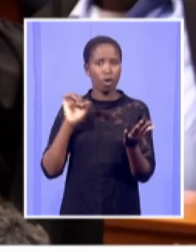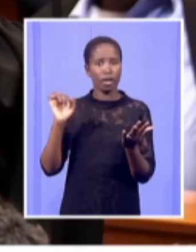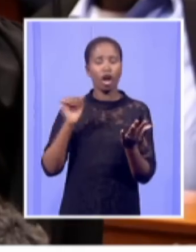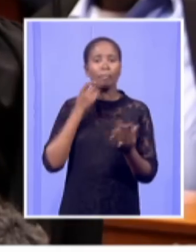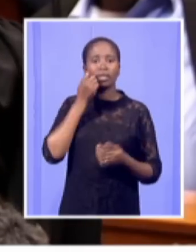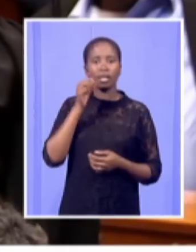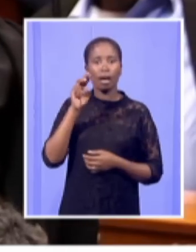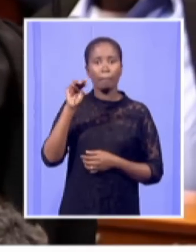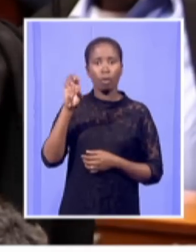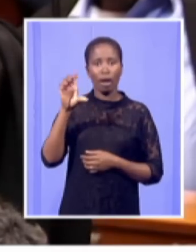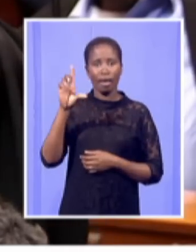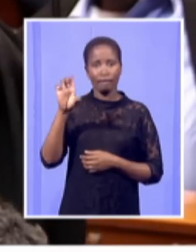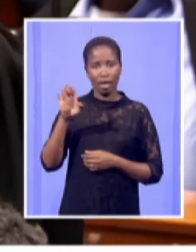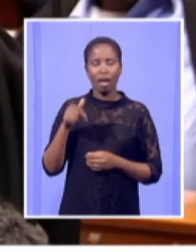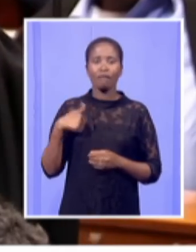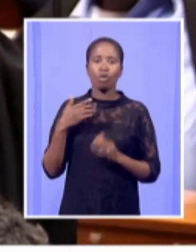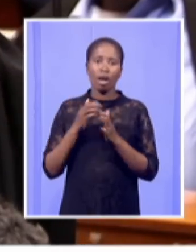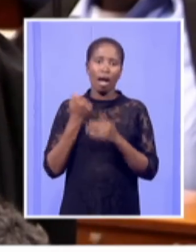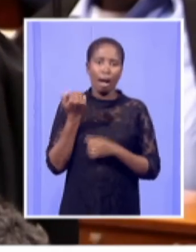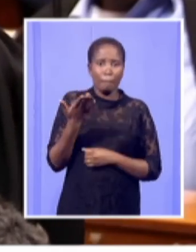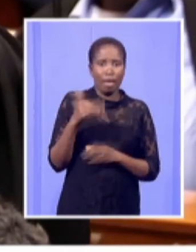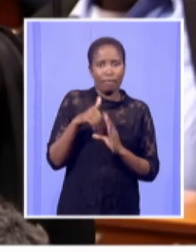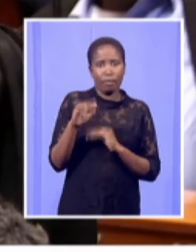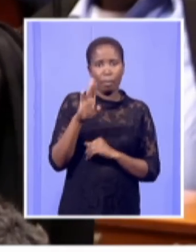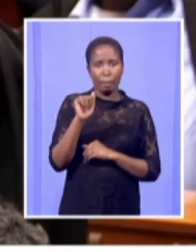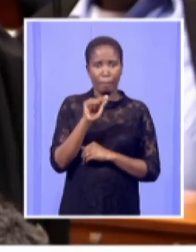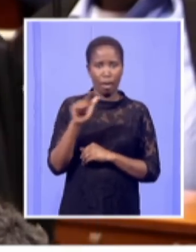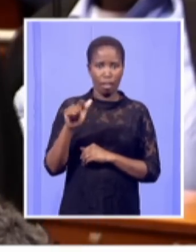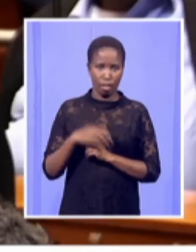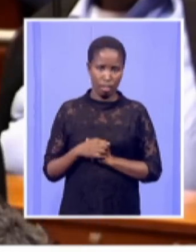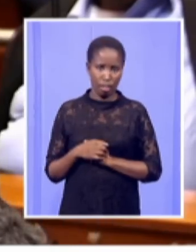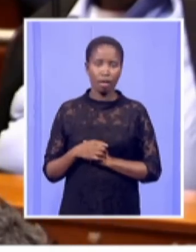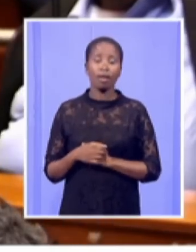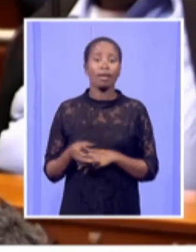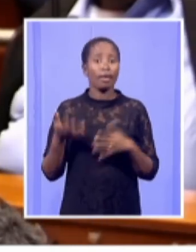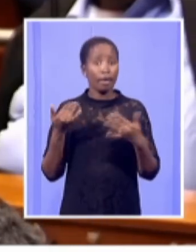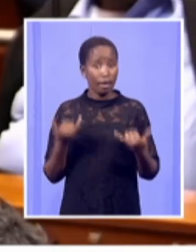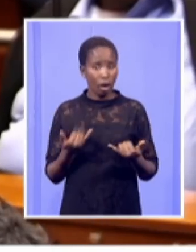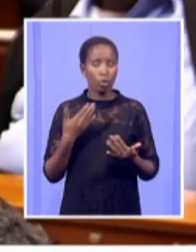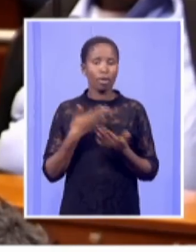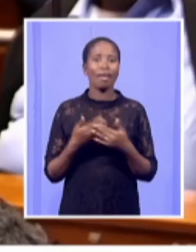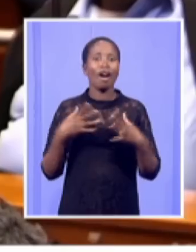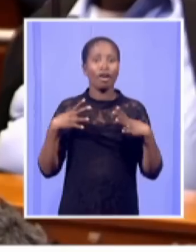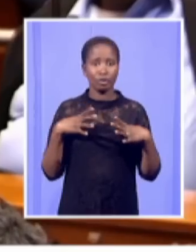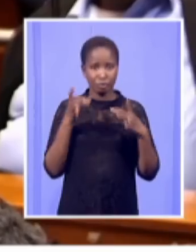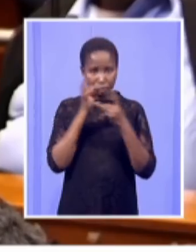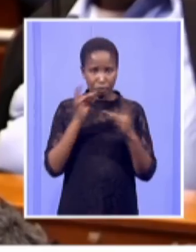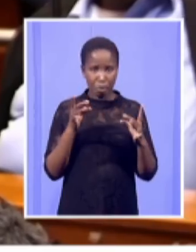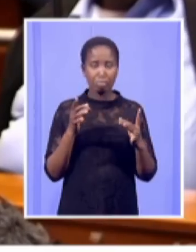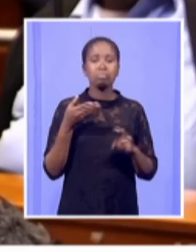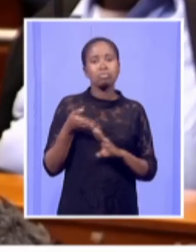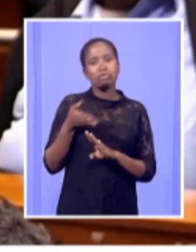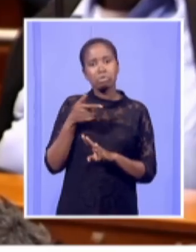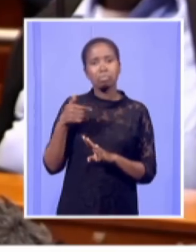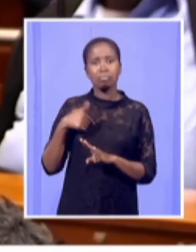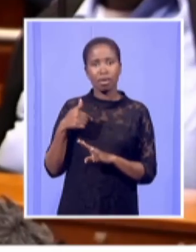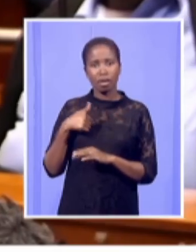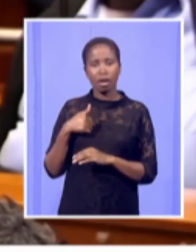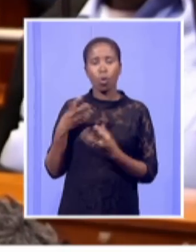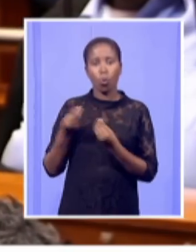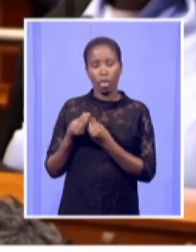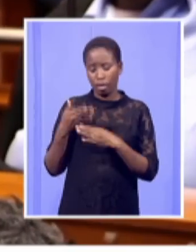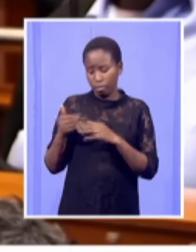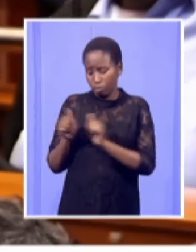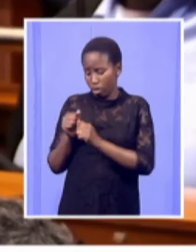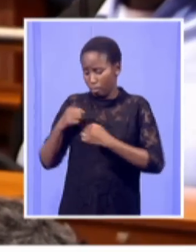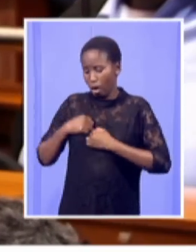application. At this stage, we'd just like to place it on record, Your Worship, that we've had discussions with our learned friends